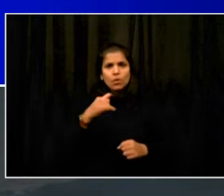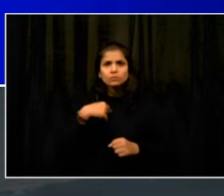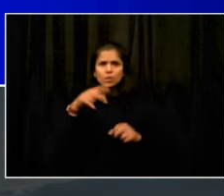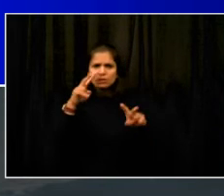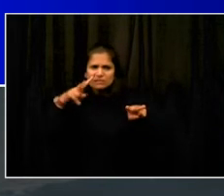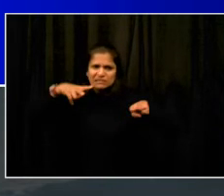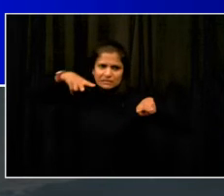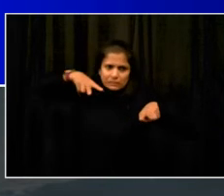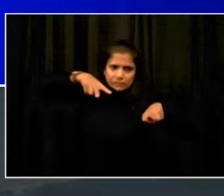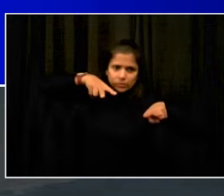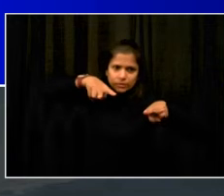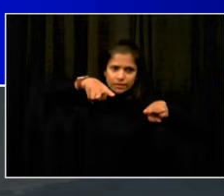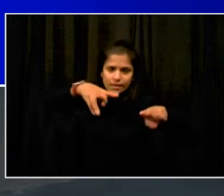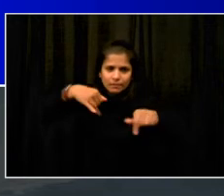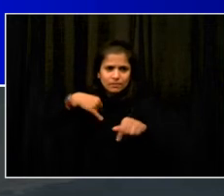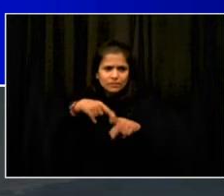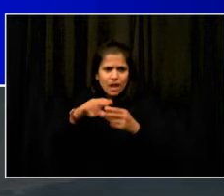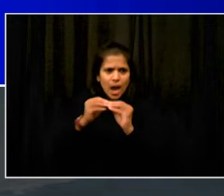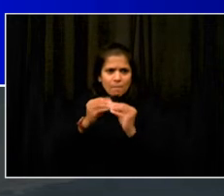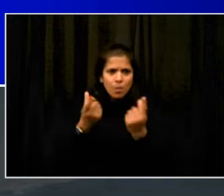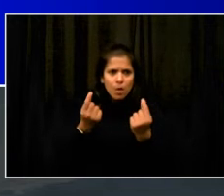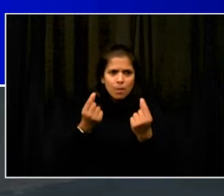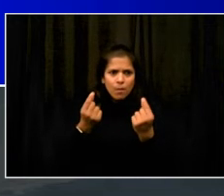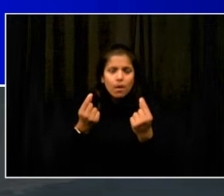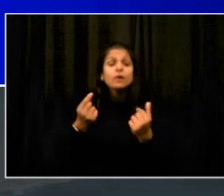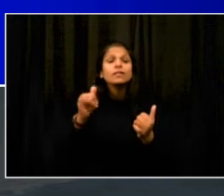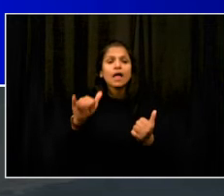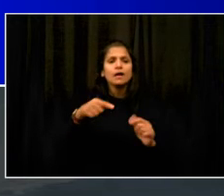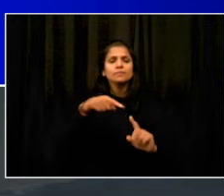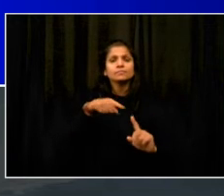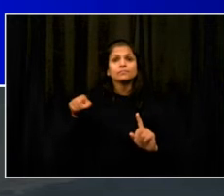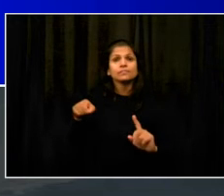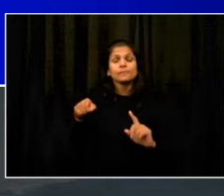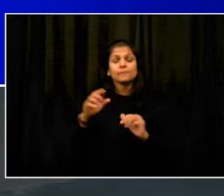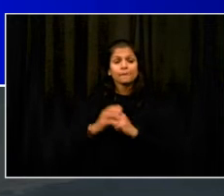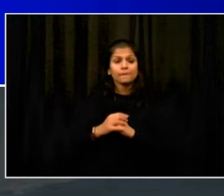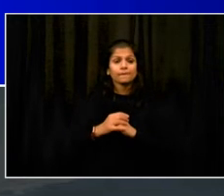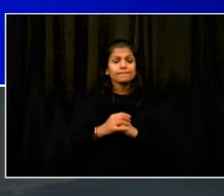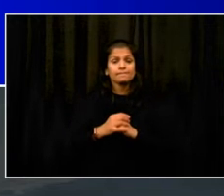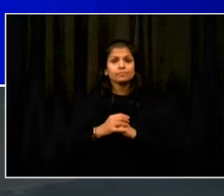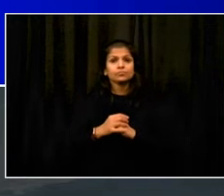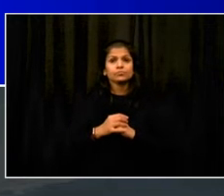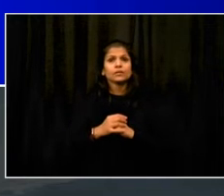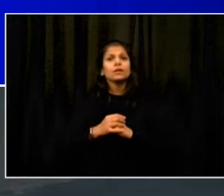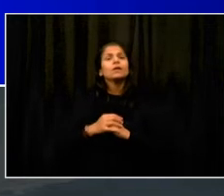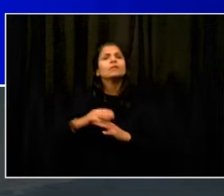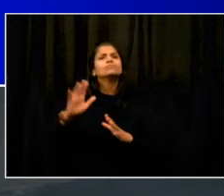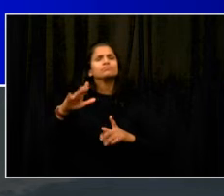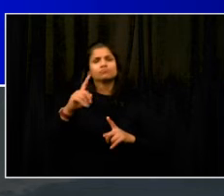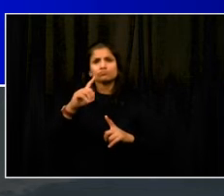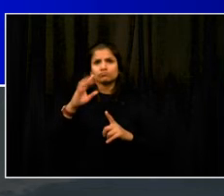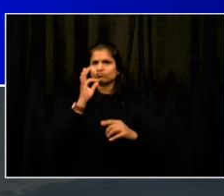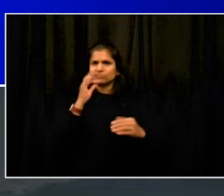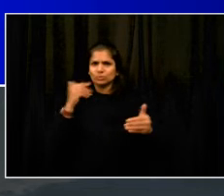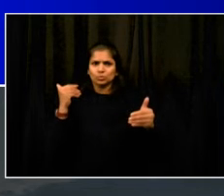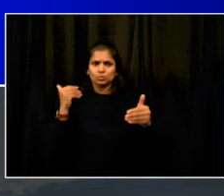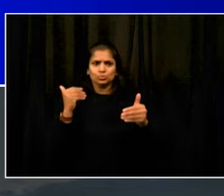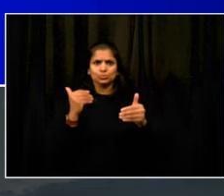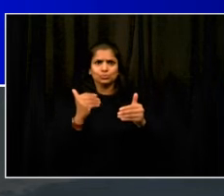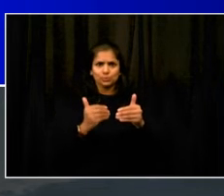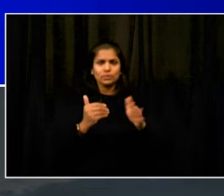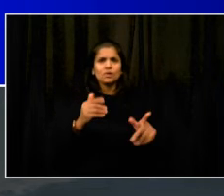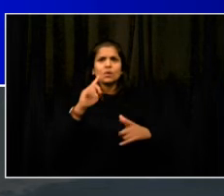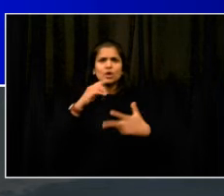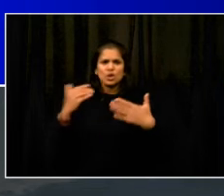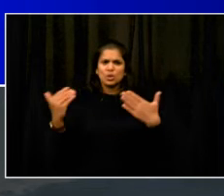an updated set of information, indicators and other information going forward, because obviously the situation is